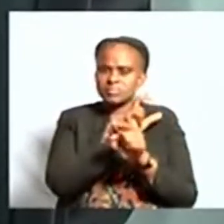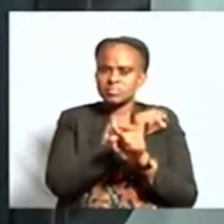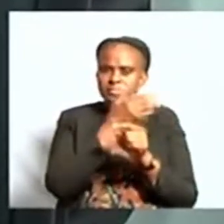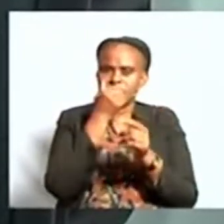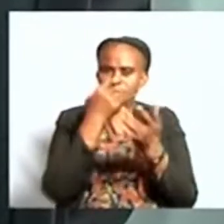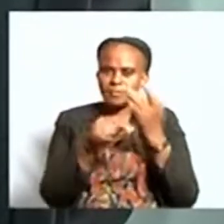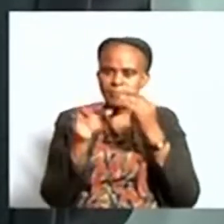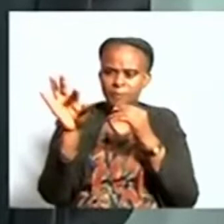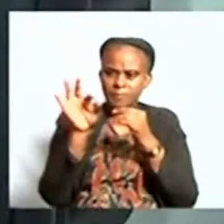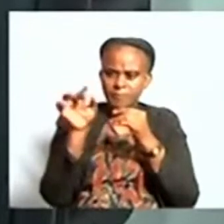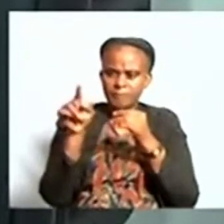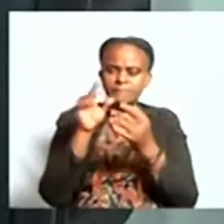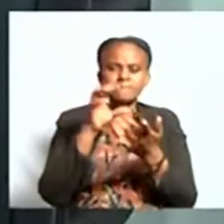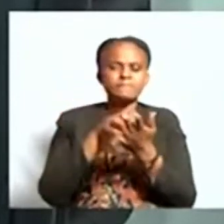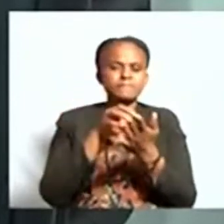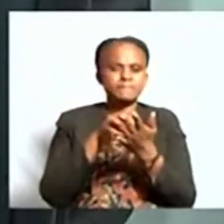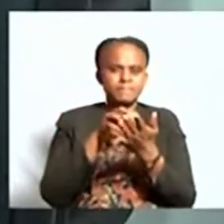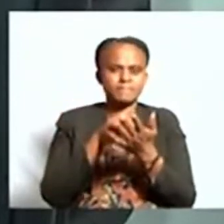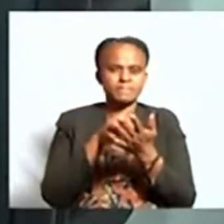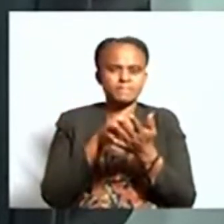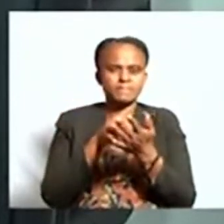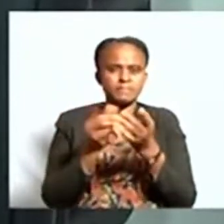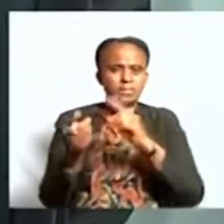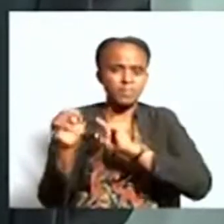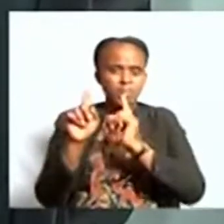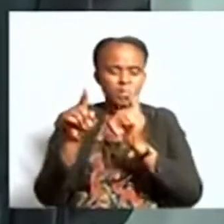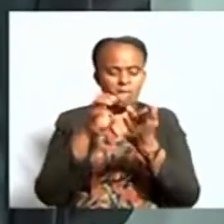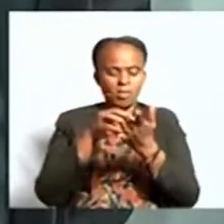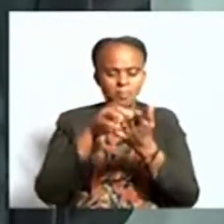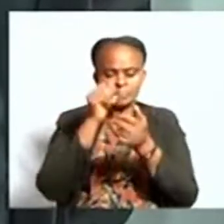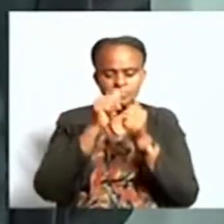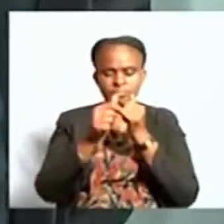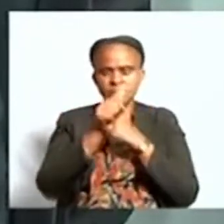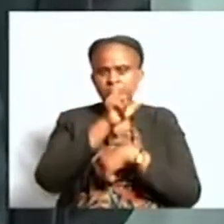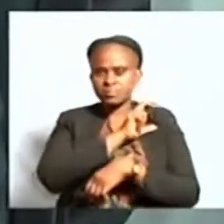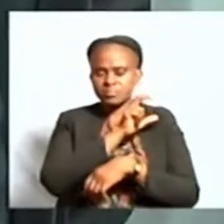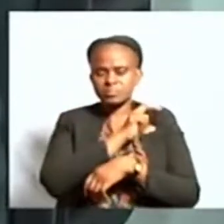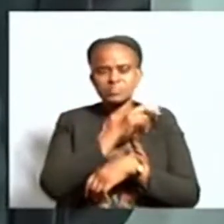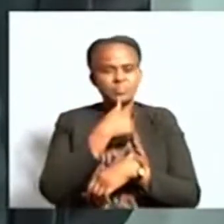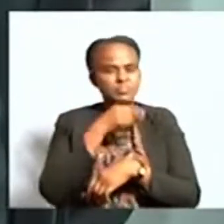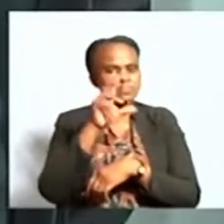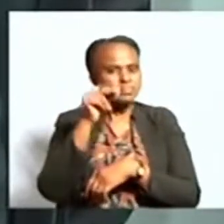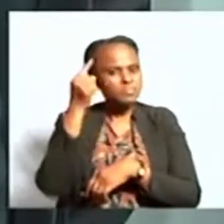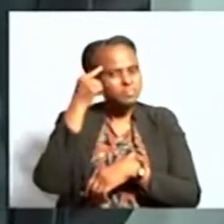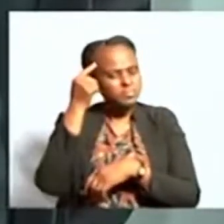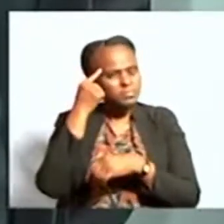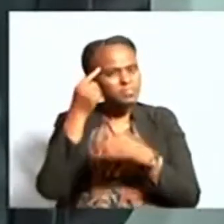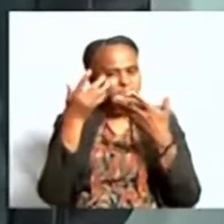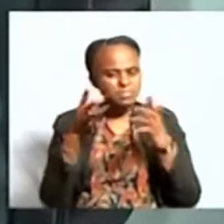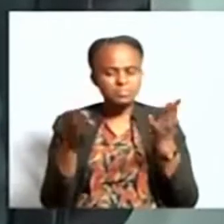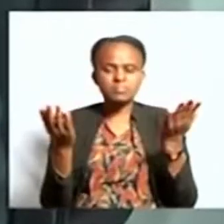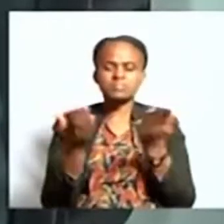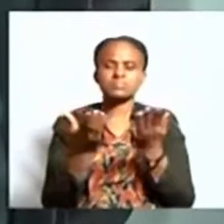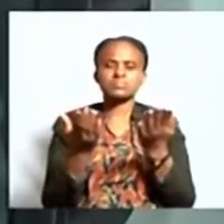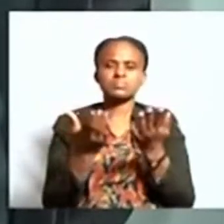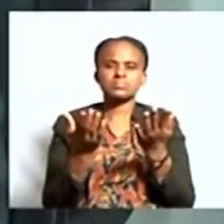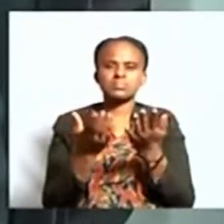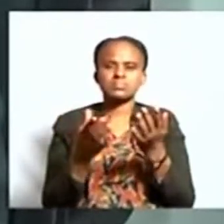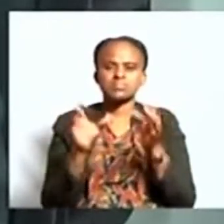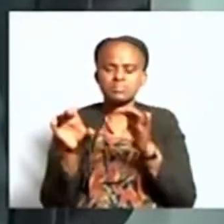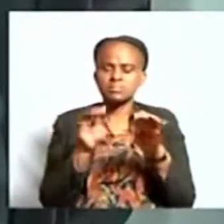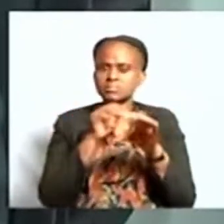pick up that matter. And the police, because there was no government revenue lost, did